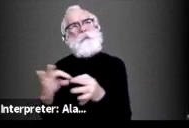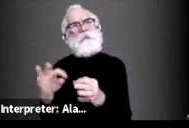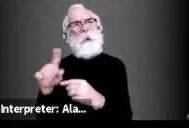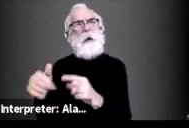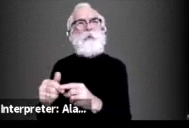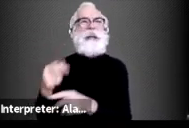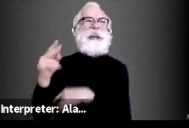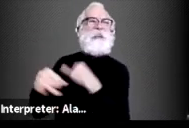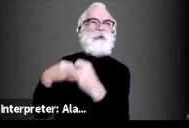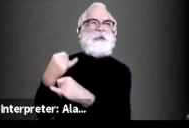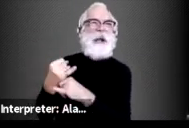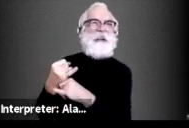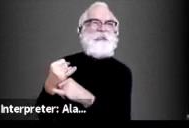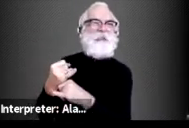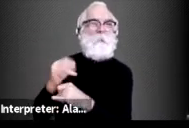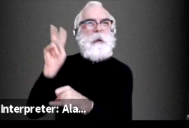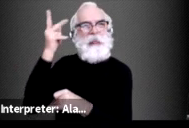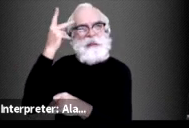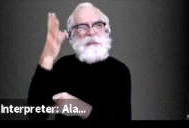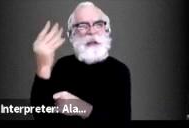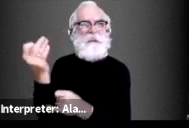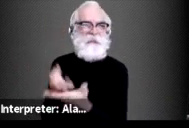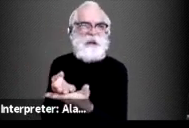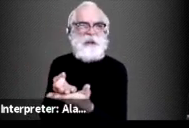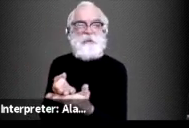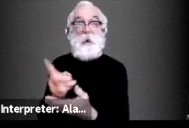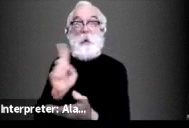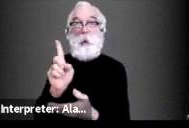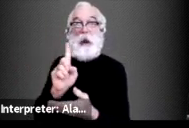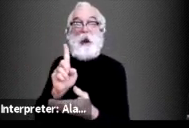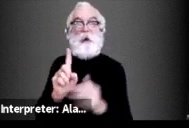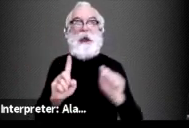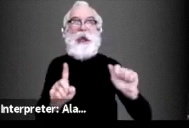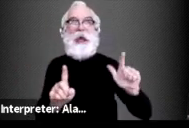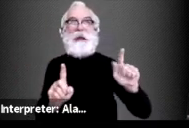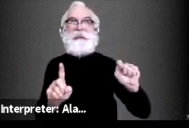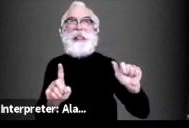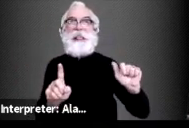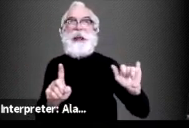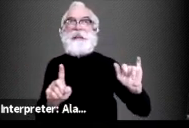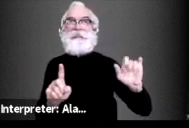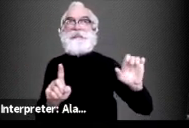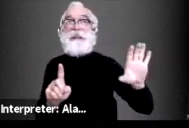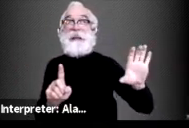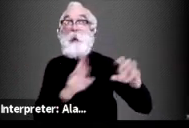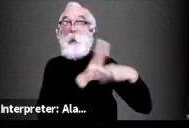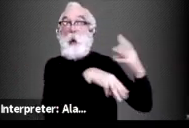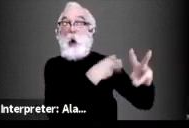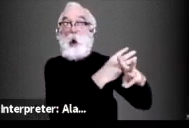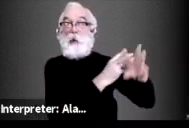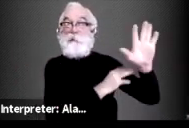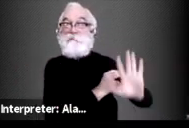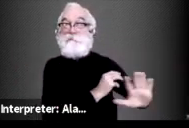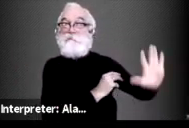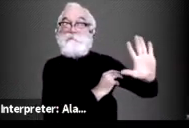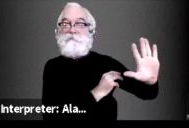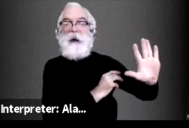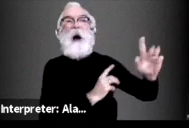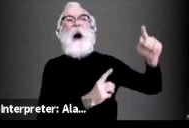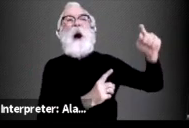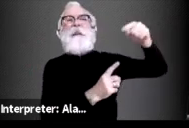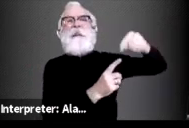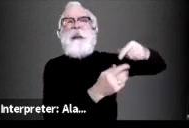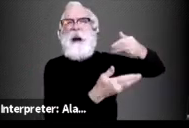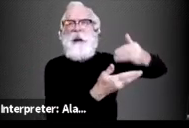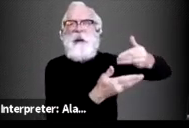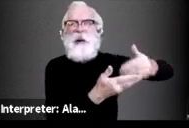and finance in the Atlantic world, leading up to and during the American Revolution, or what the British called the American